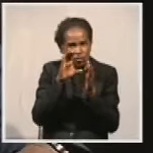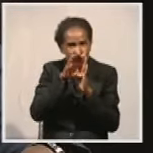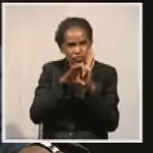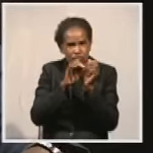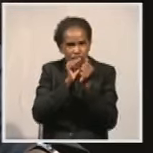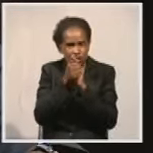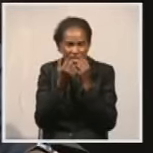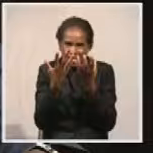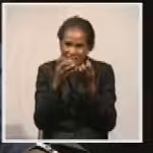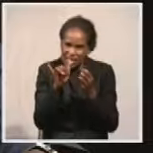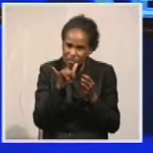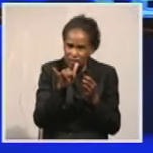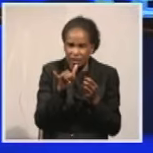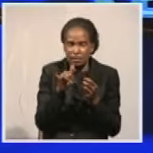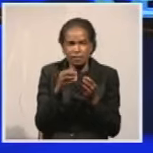change in the constitution. Yeah.